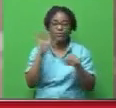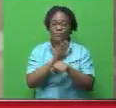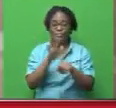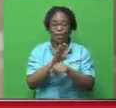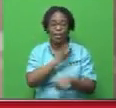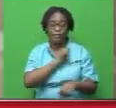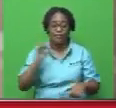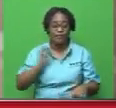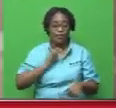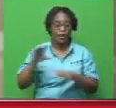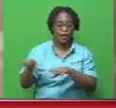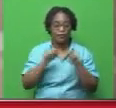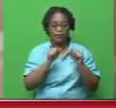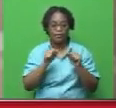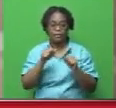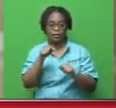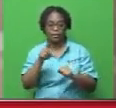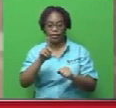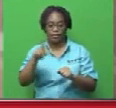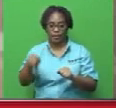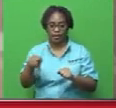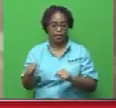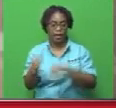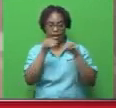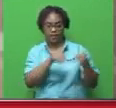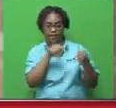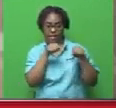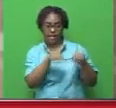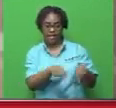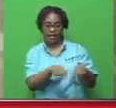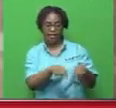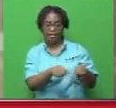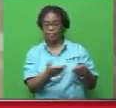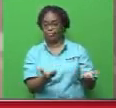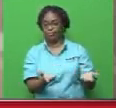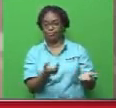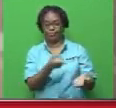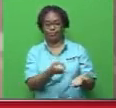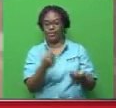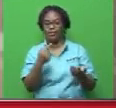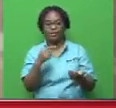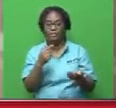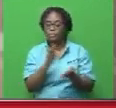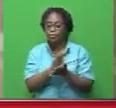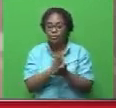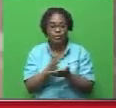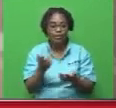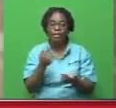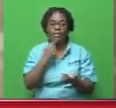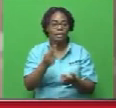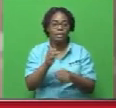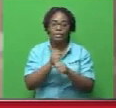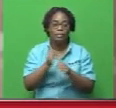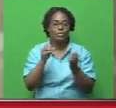with them. They are doing what is right. But if you do not build up the office of the DPP at the same time that you are building the others, what do you